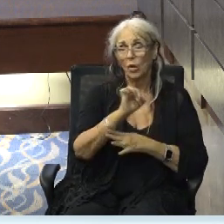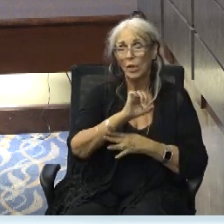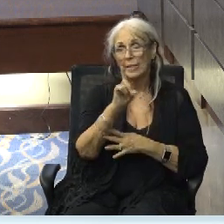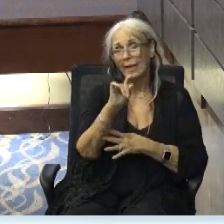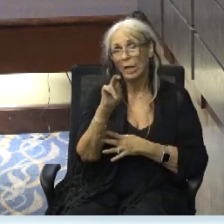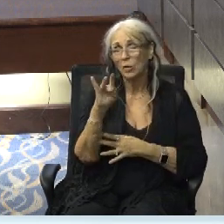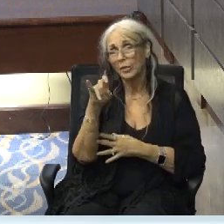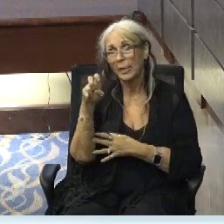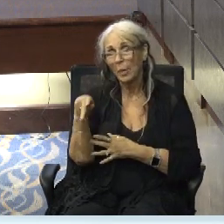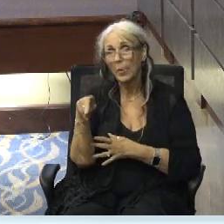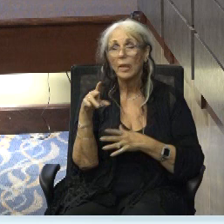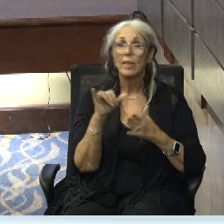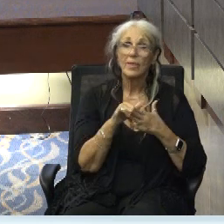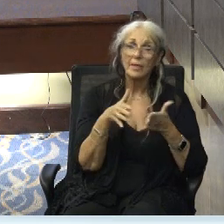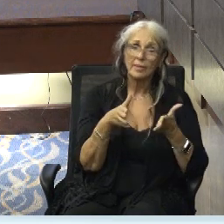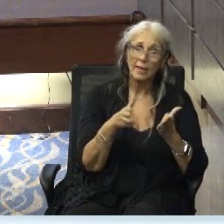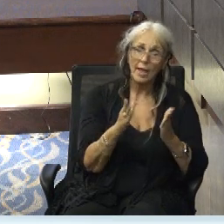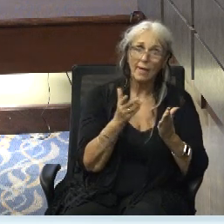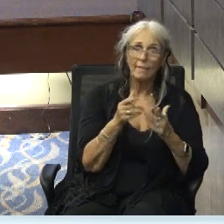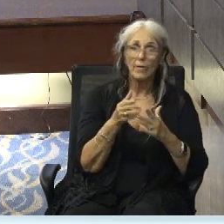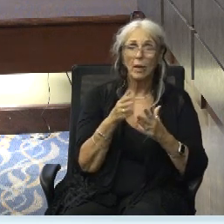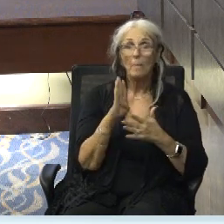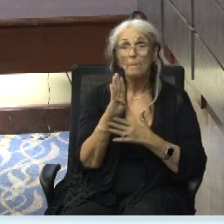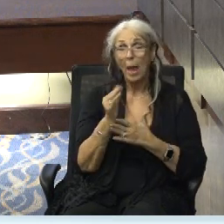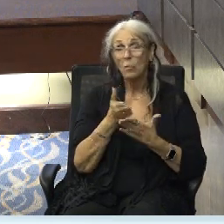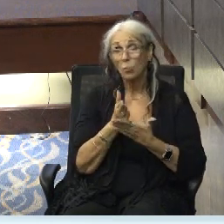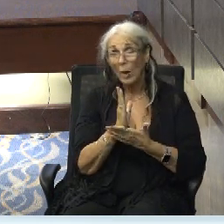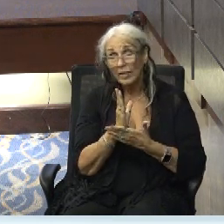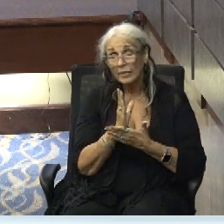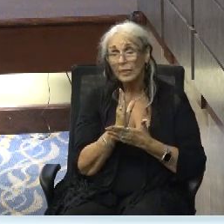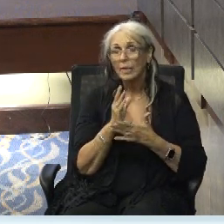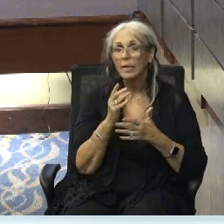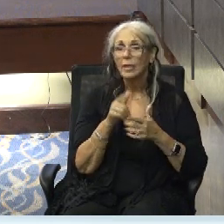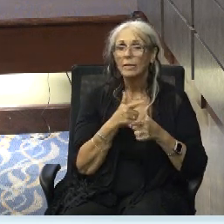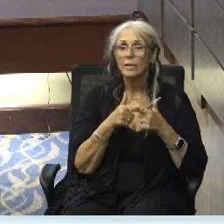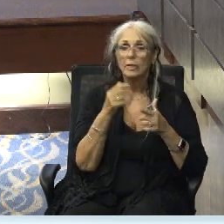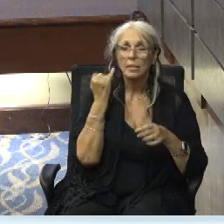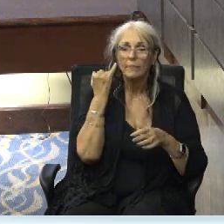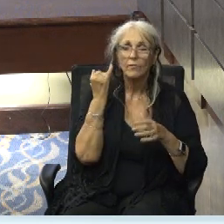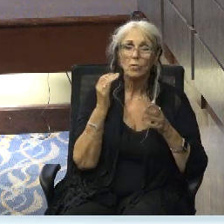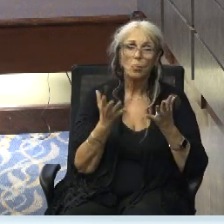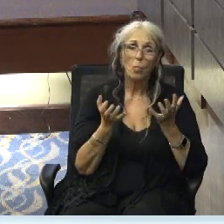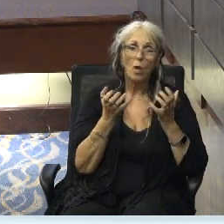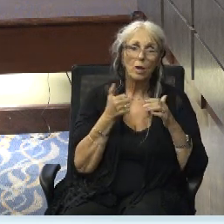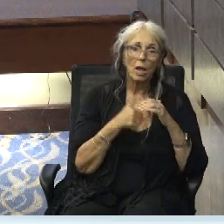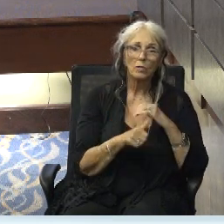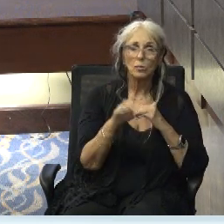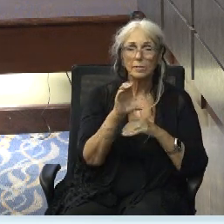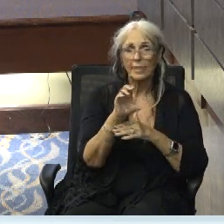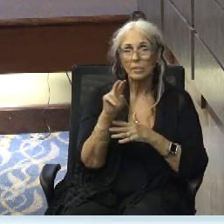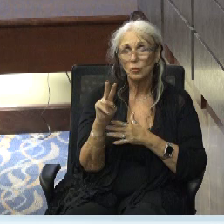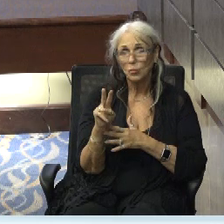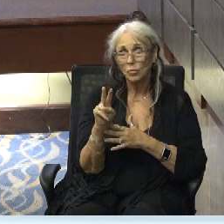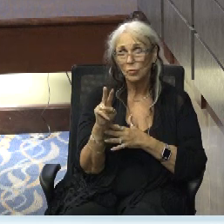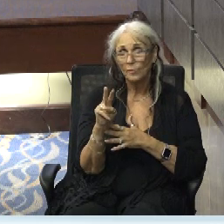dealership, that is allowed by right? By right. Okay, Yep. and Yep. if you want one under